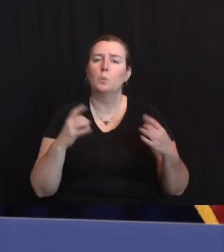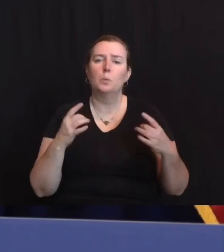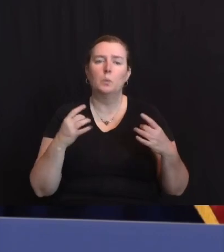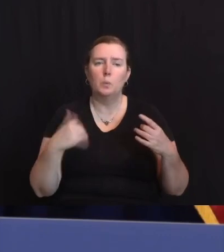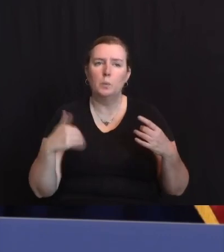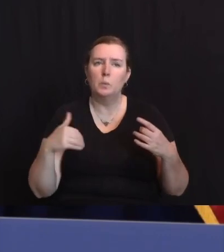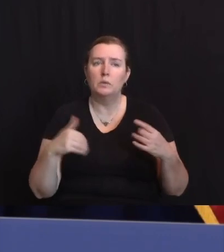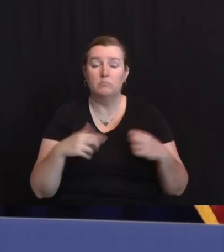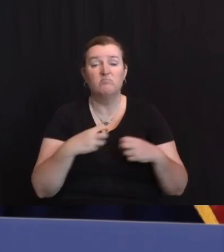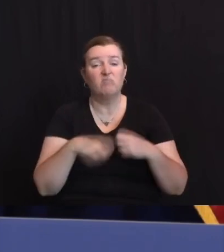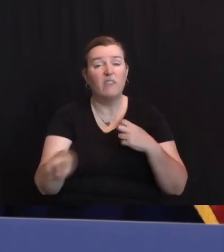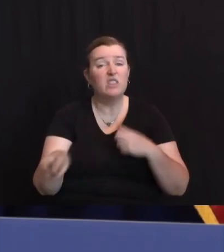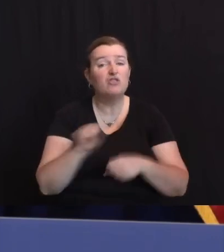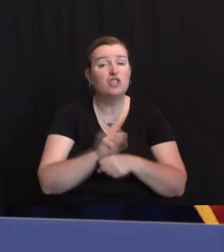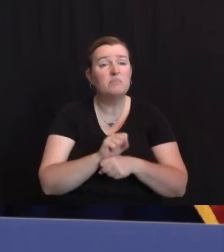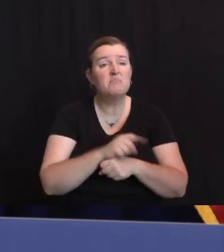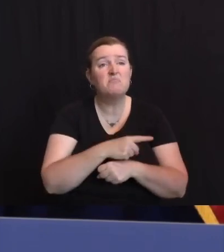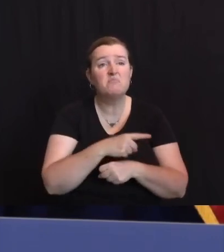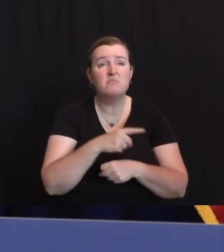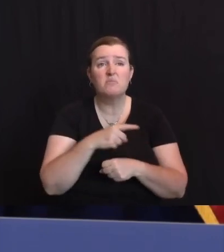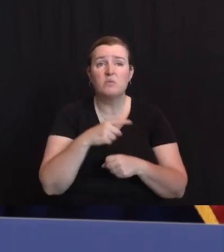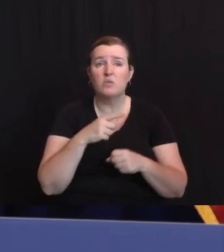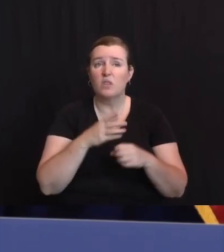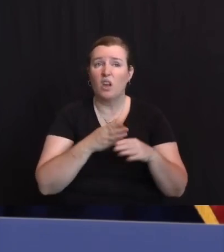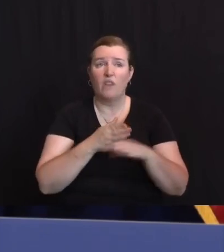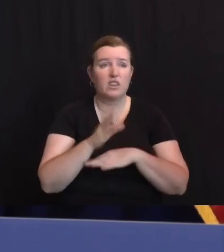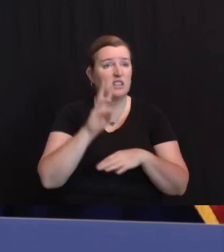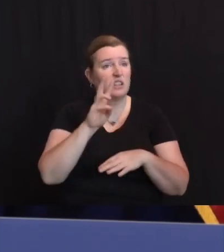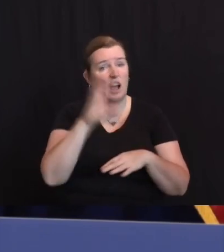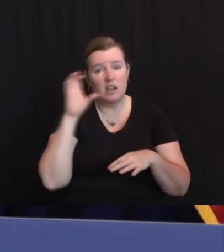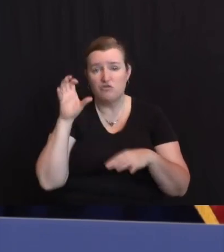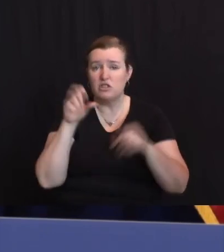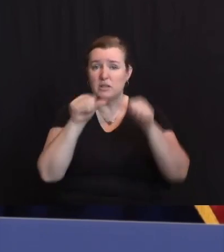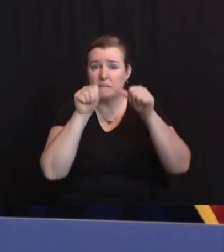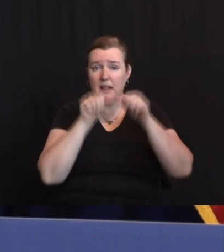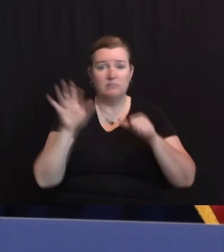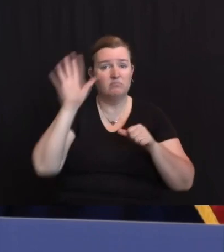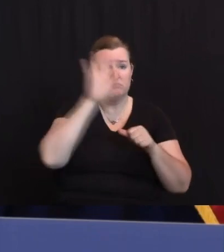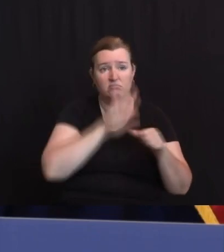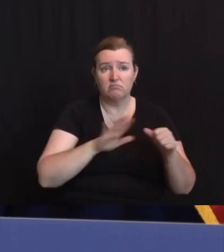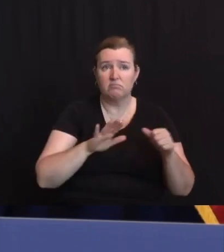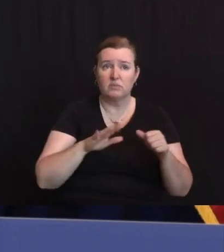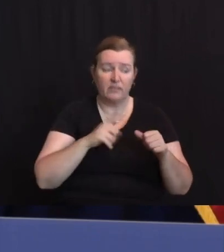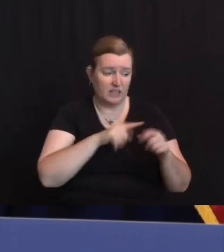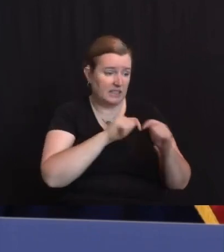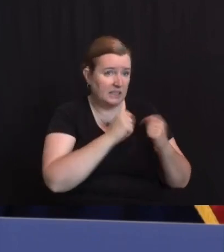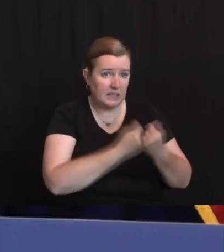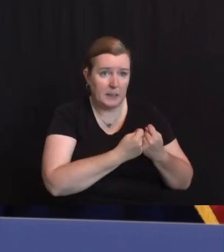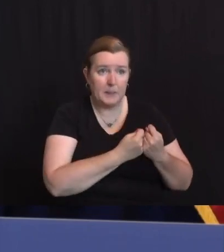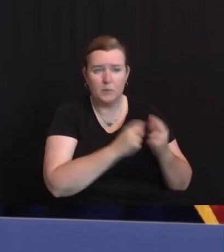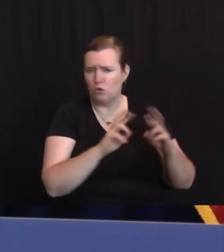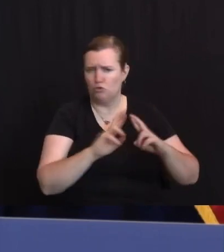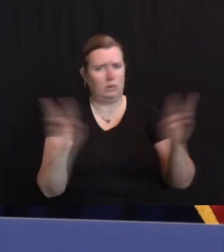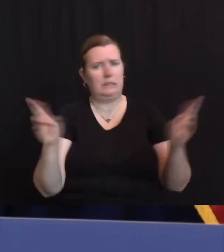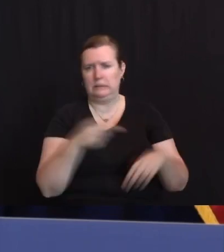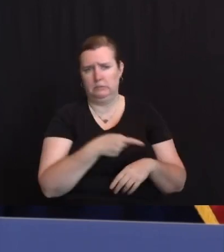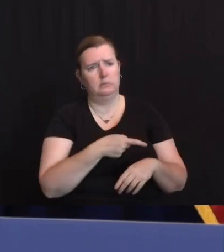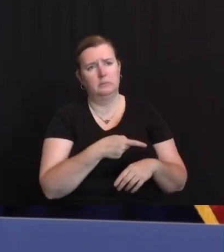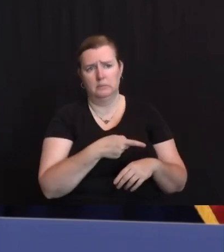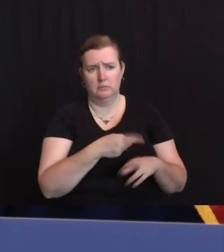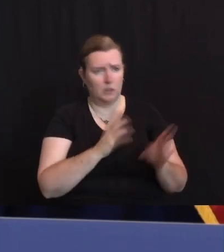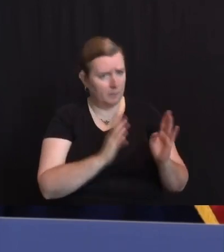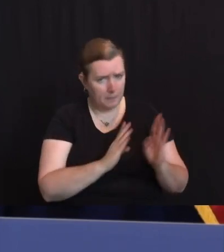it all together, over 600 facilities, but the team is ready to do that. They're prepared to do